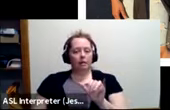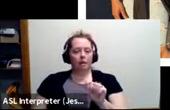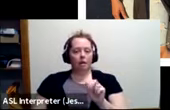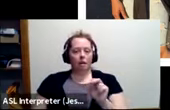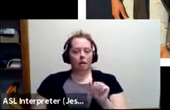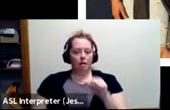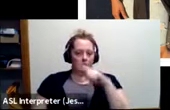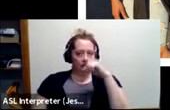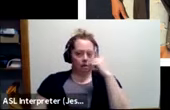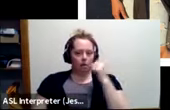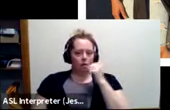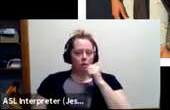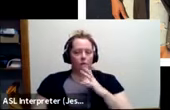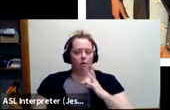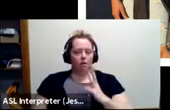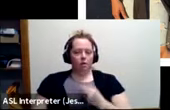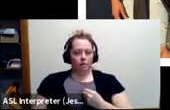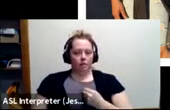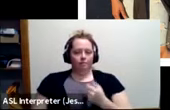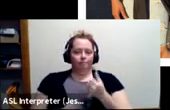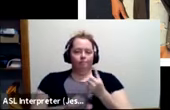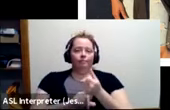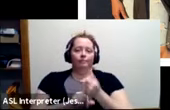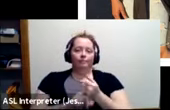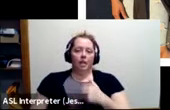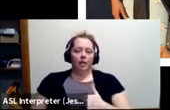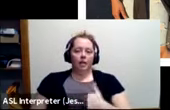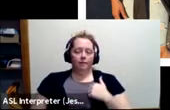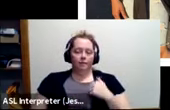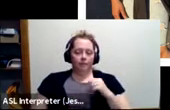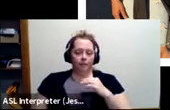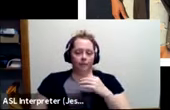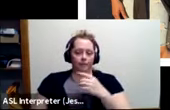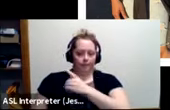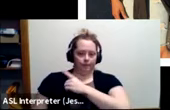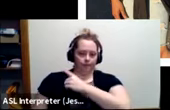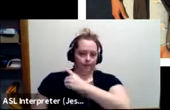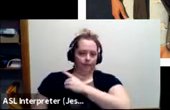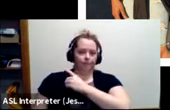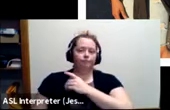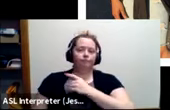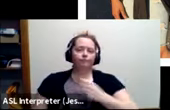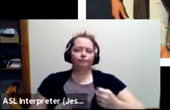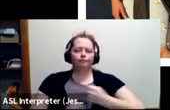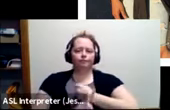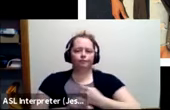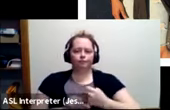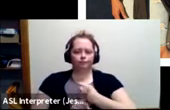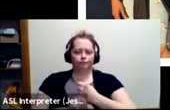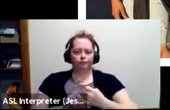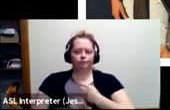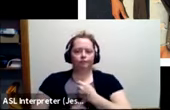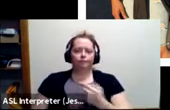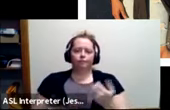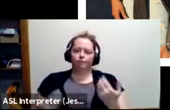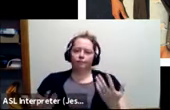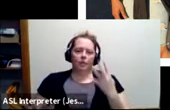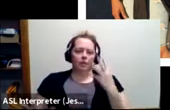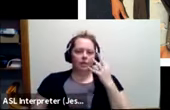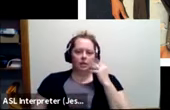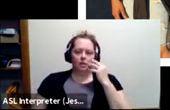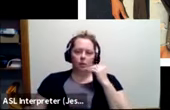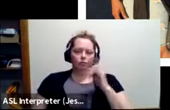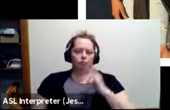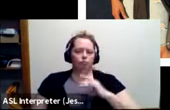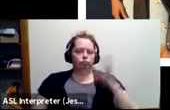with, or she was brutally attacked by 20 to 30 attackers using transphobic slurs. This video was going